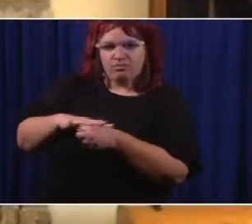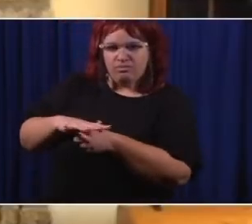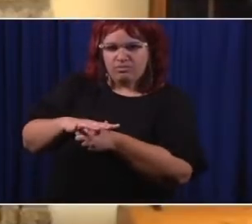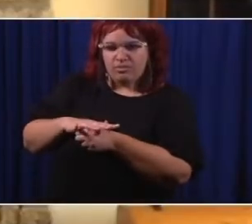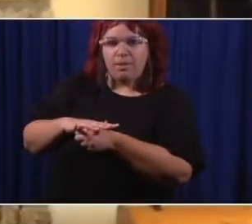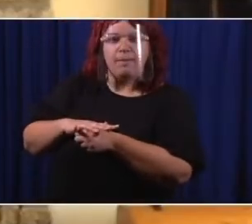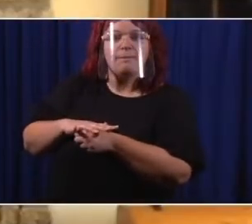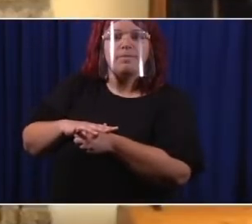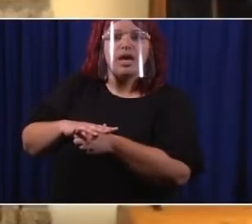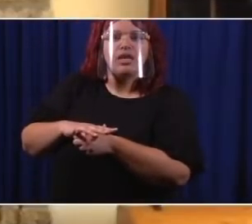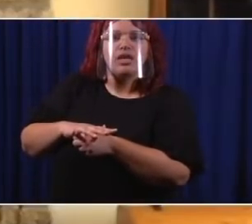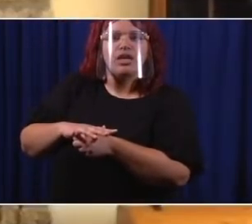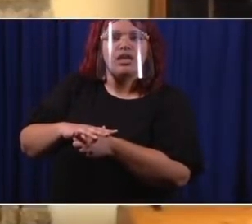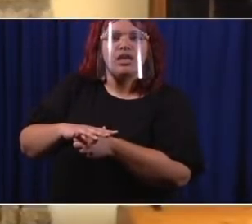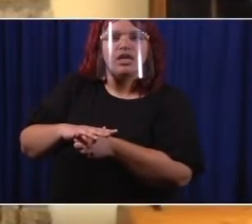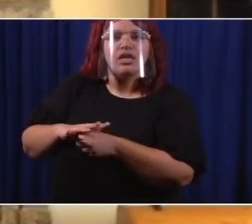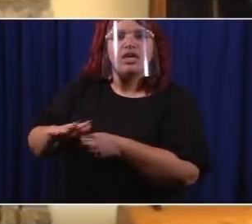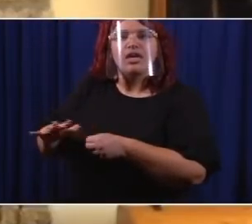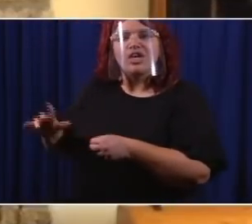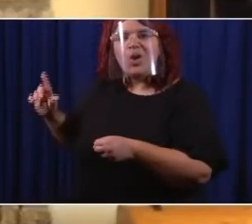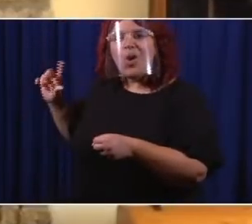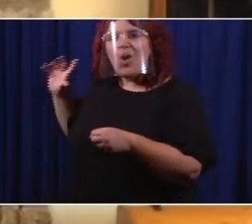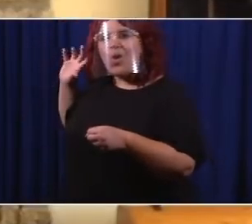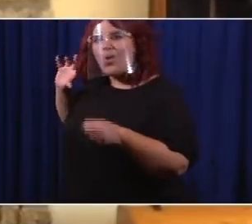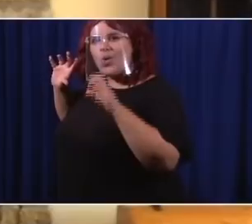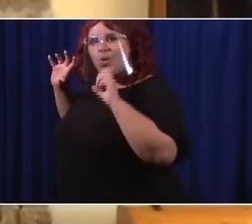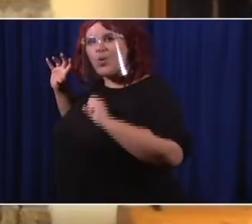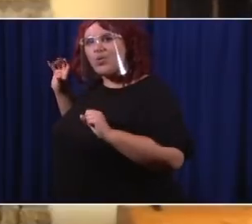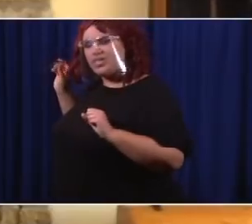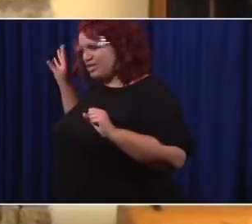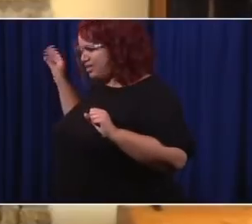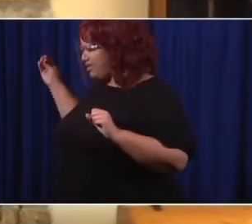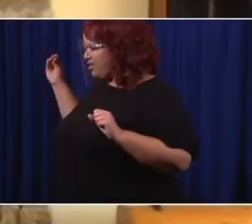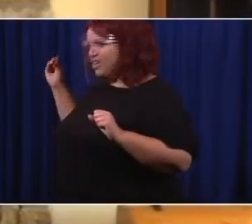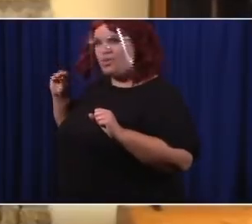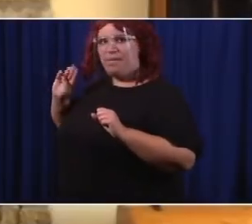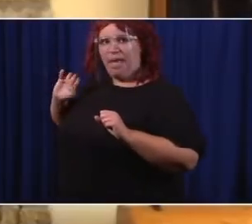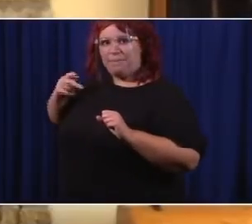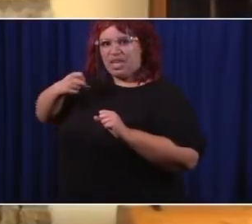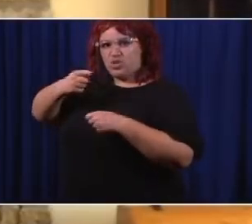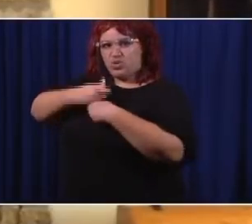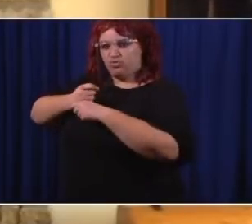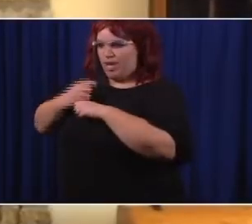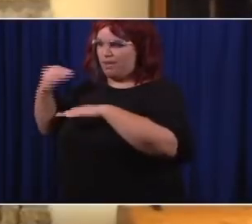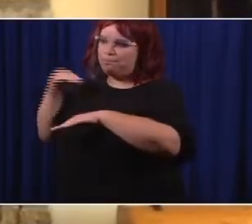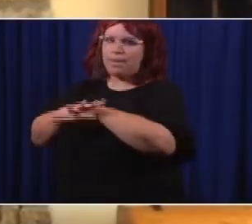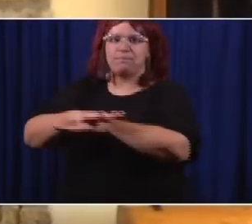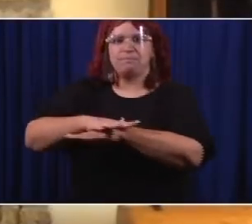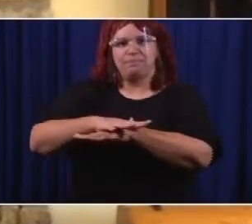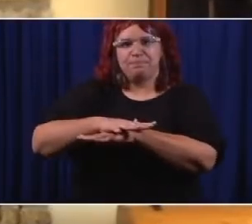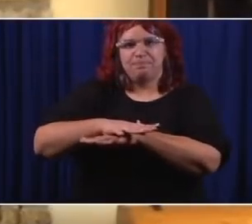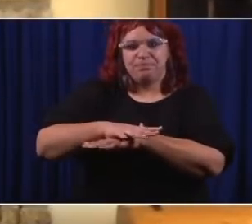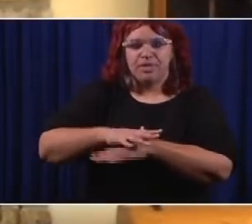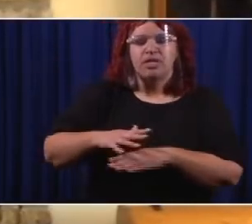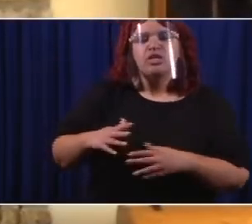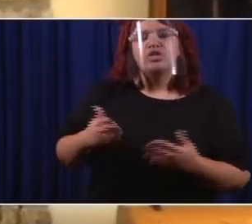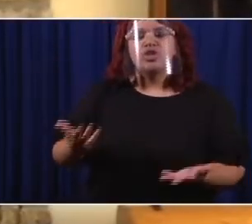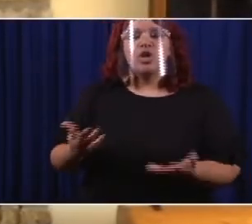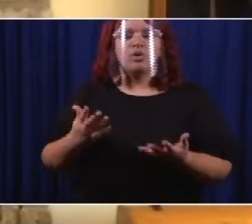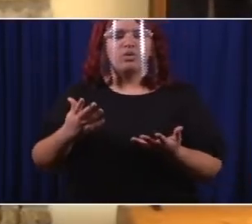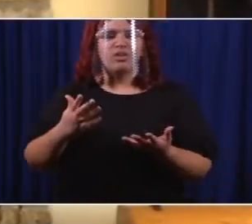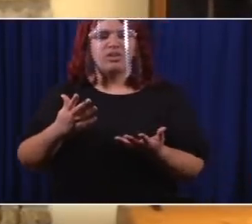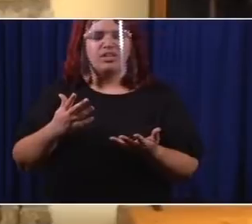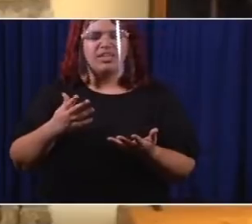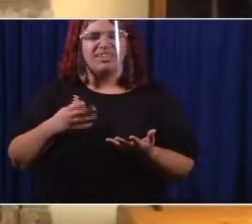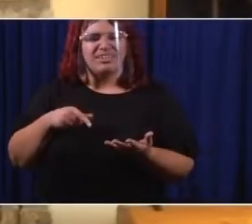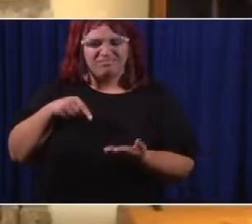to determine whether they're going to be online or in person. I guess how much should schools be looking at that color-coded